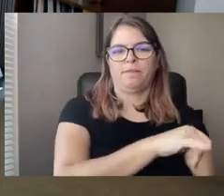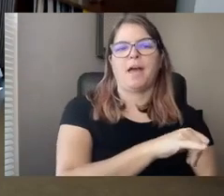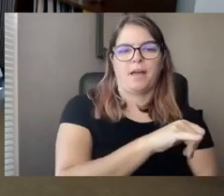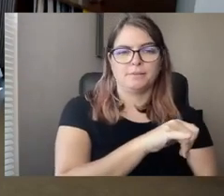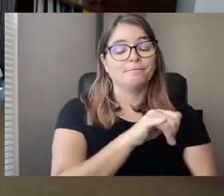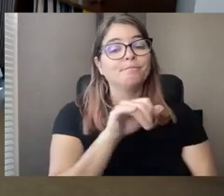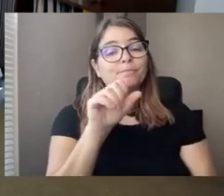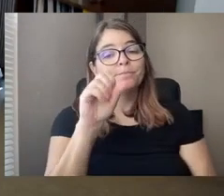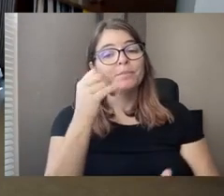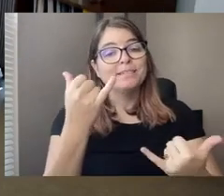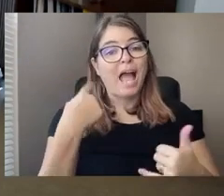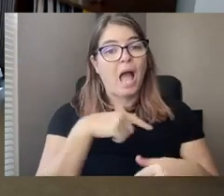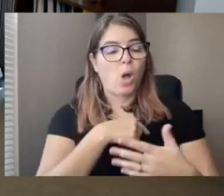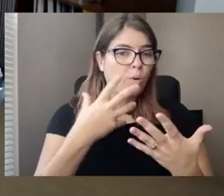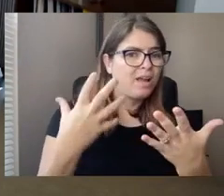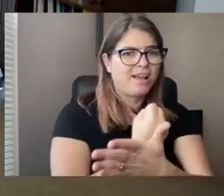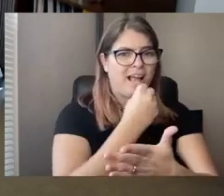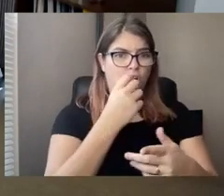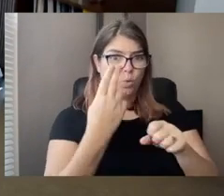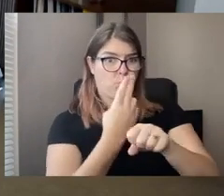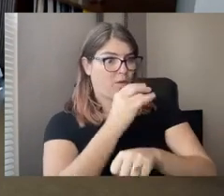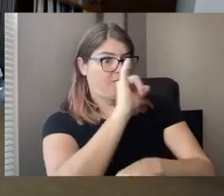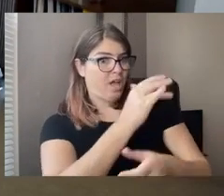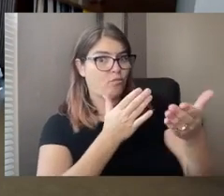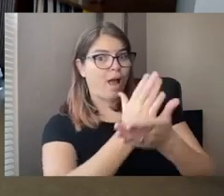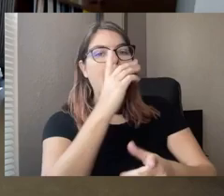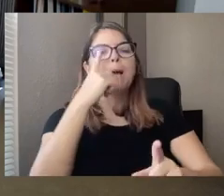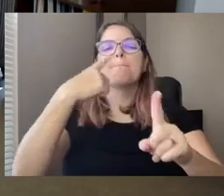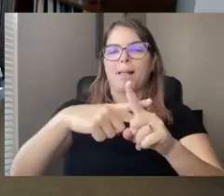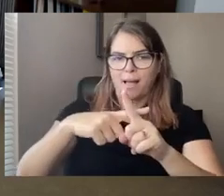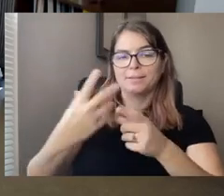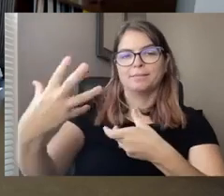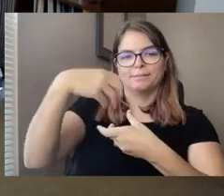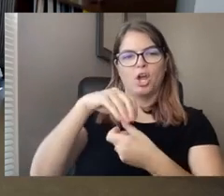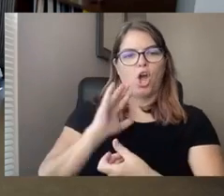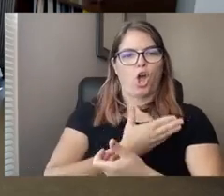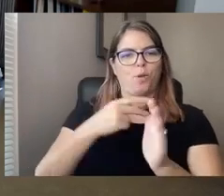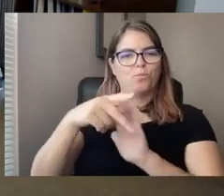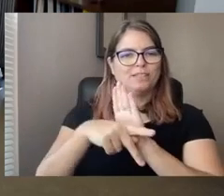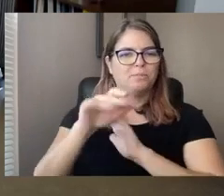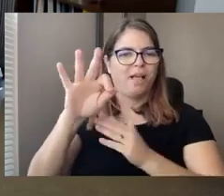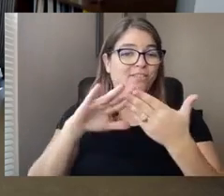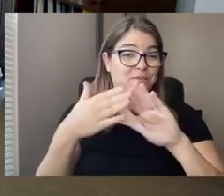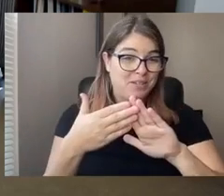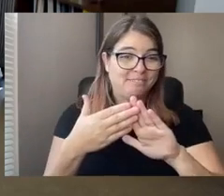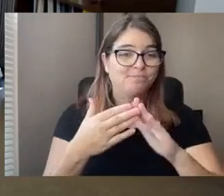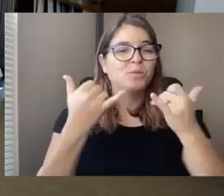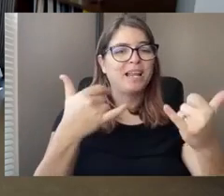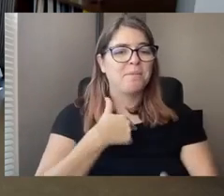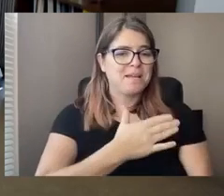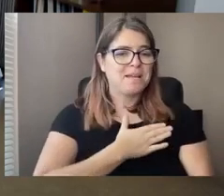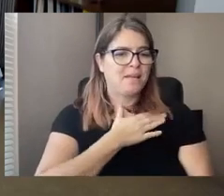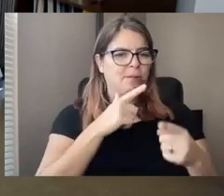can exercise this right while practicing our principles of community. And now it is my pleasure to introduce